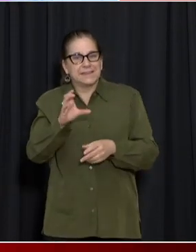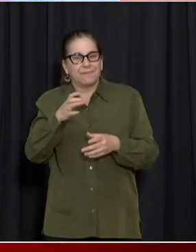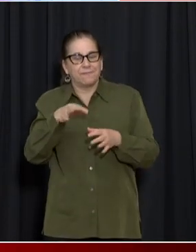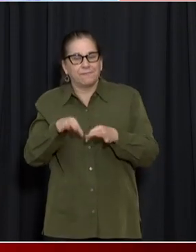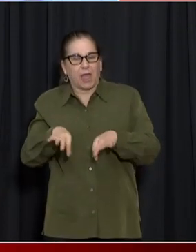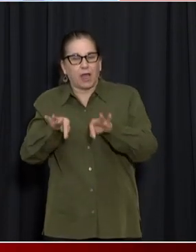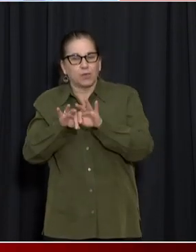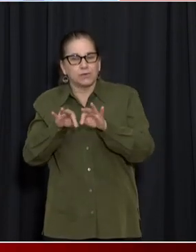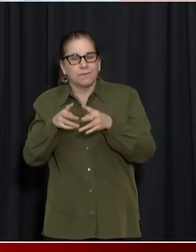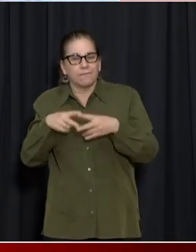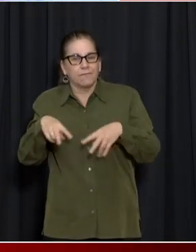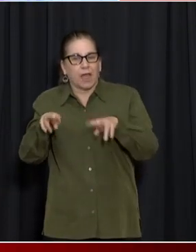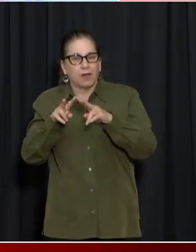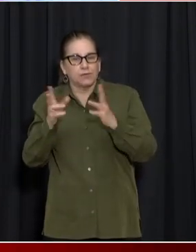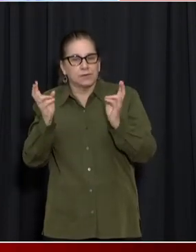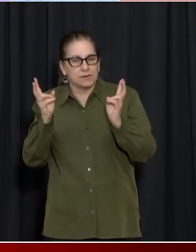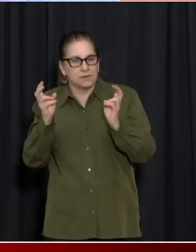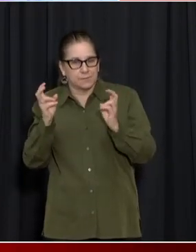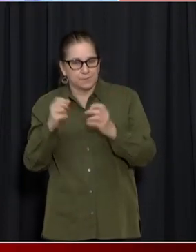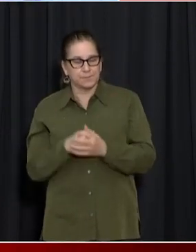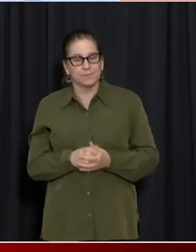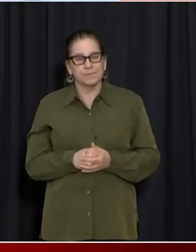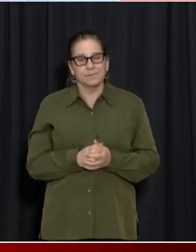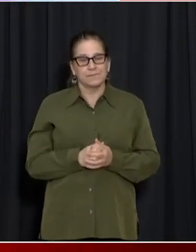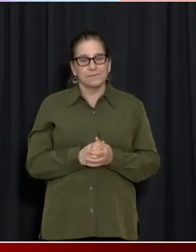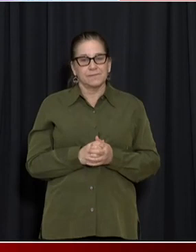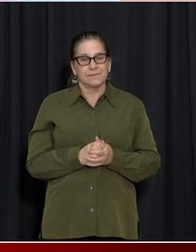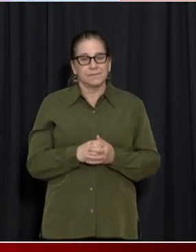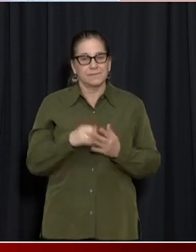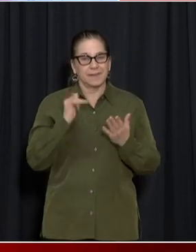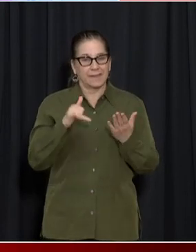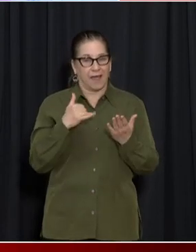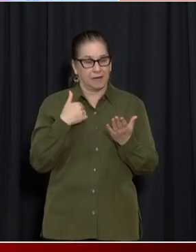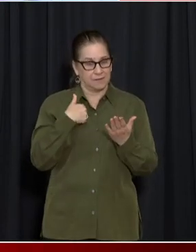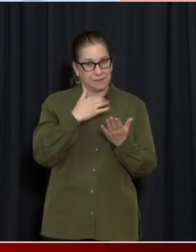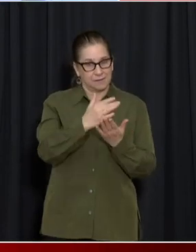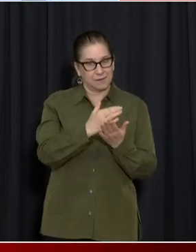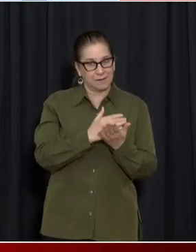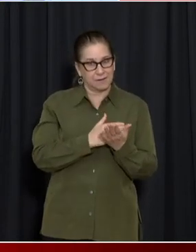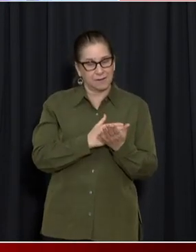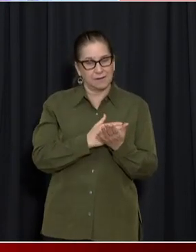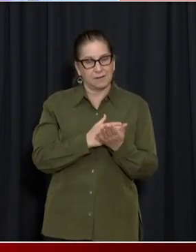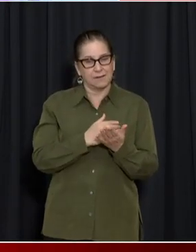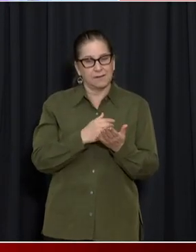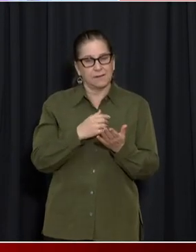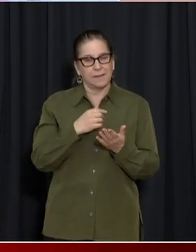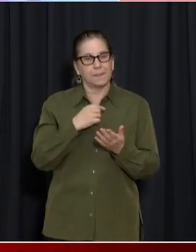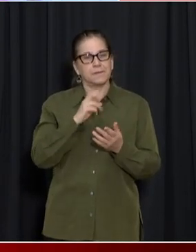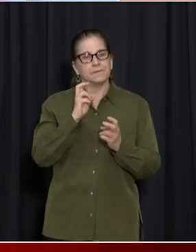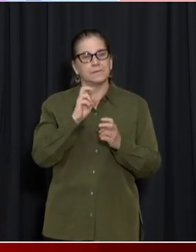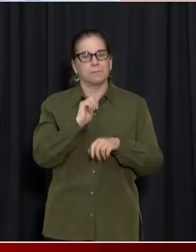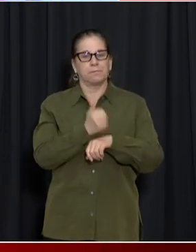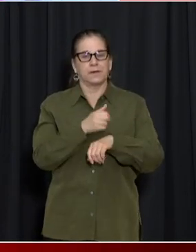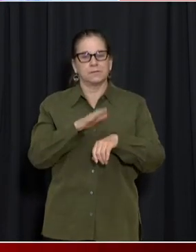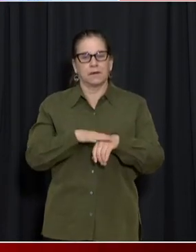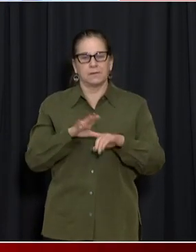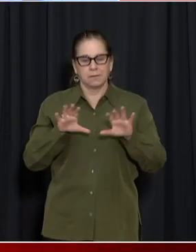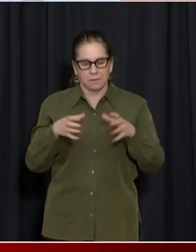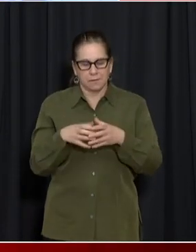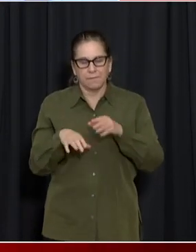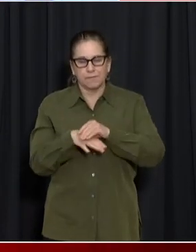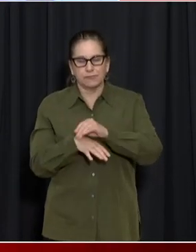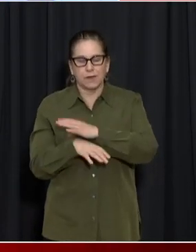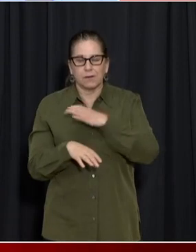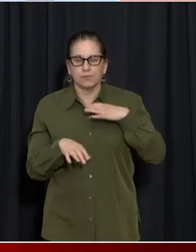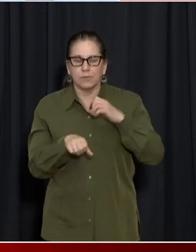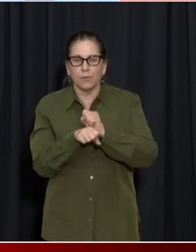reopening recommendations based on the work of the 11 different committees focused on different aspects of the district that